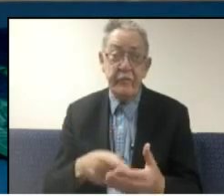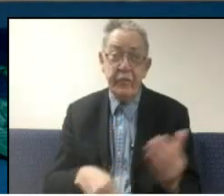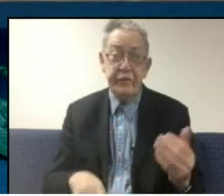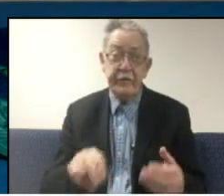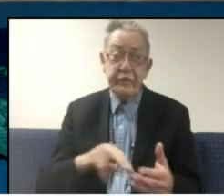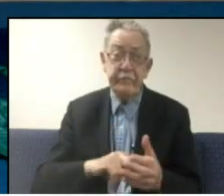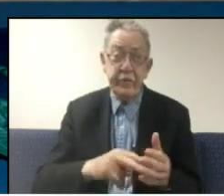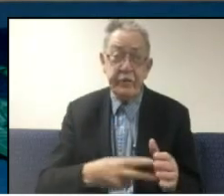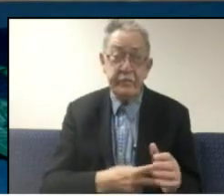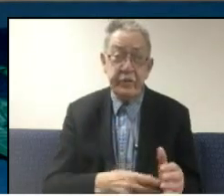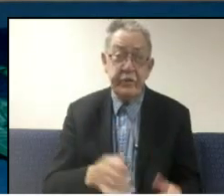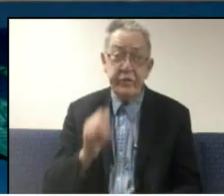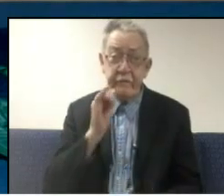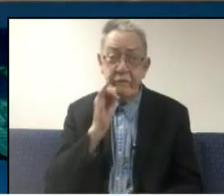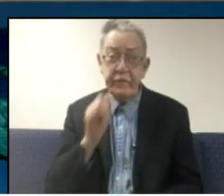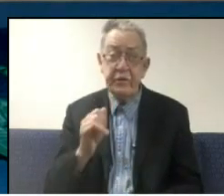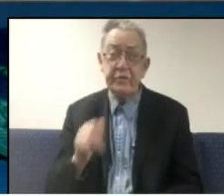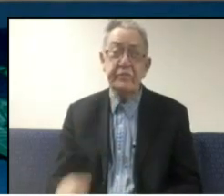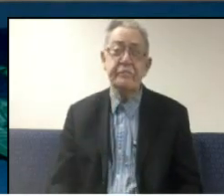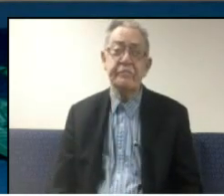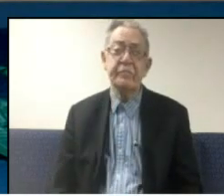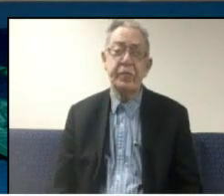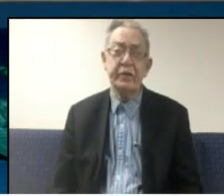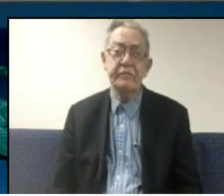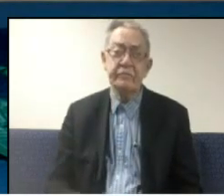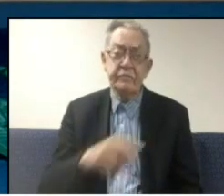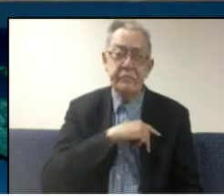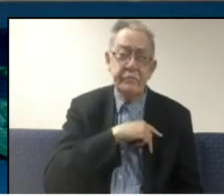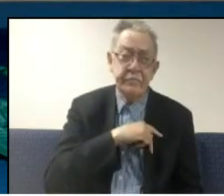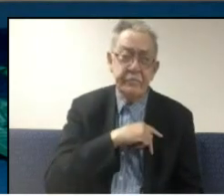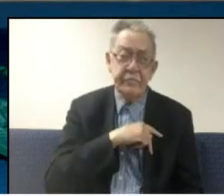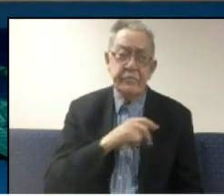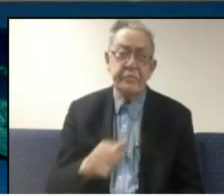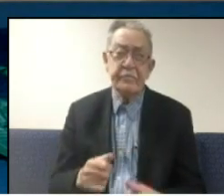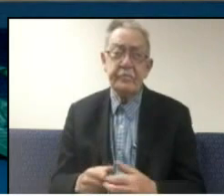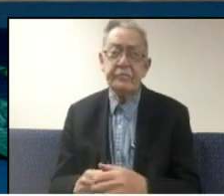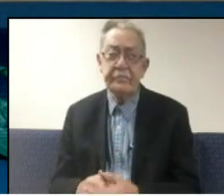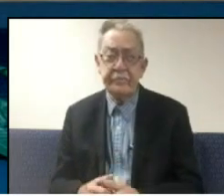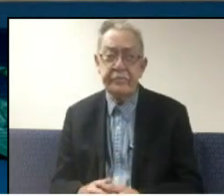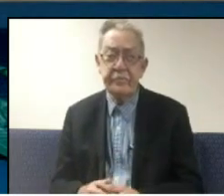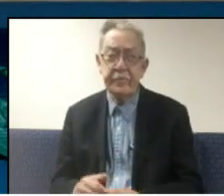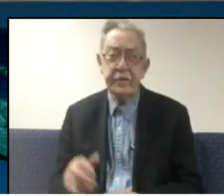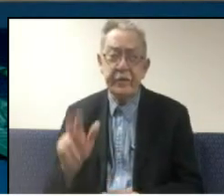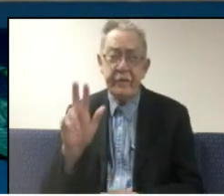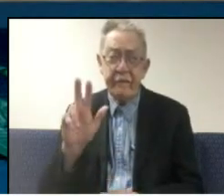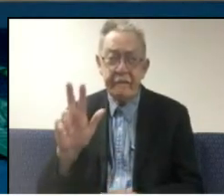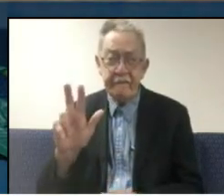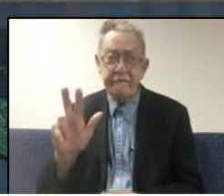purpose is. For Paul, 3 years will go by